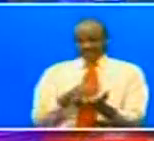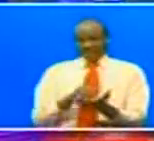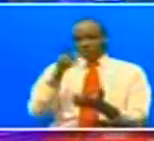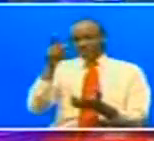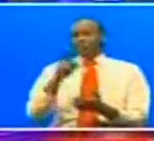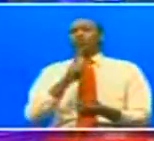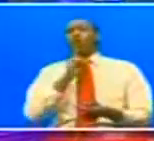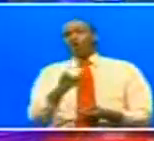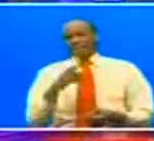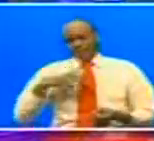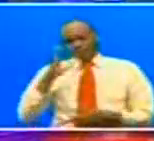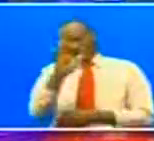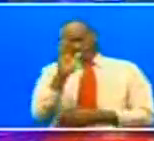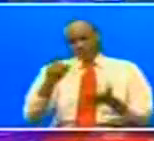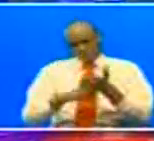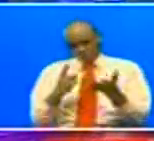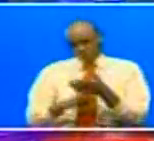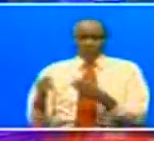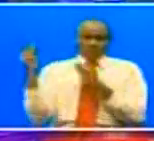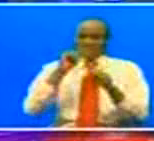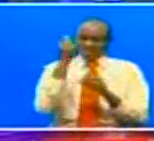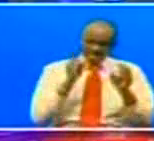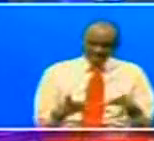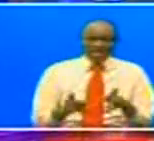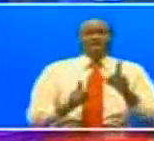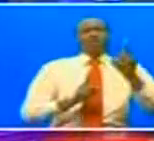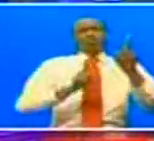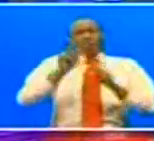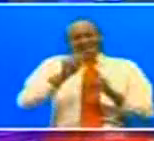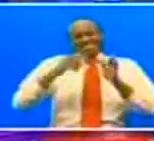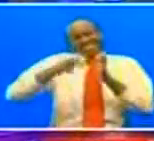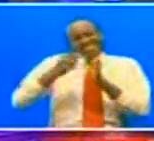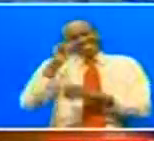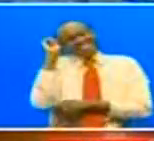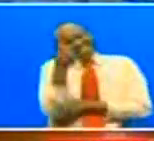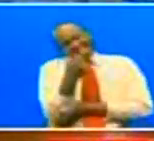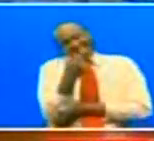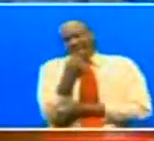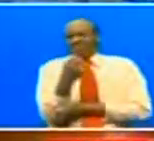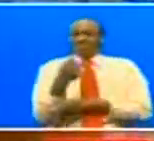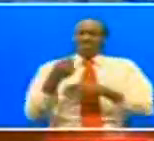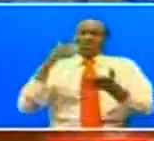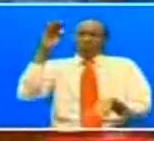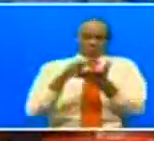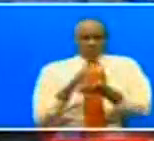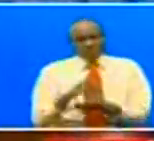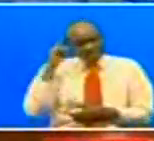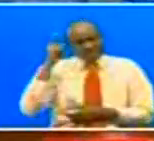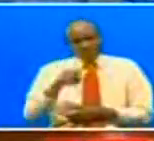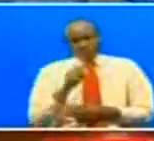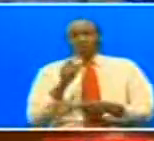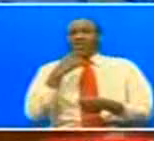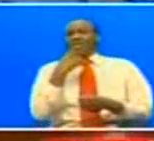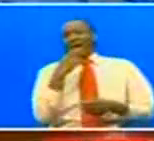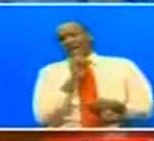travel advisories are destroying, if anything, our tourism industry. Mm. When do you lift them? When are they not lifted? When can you